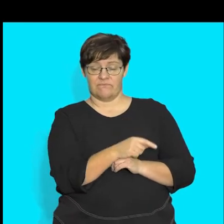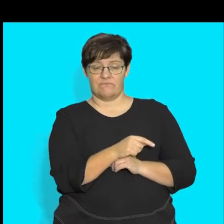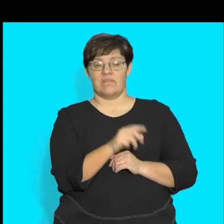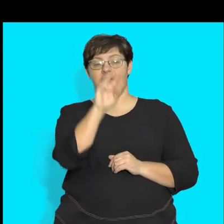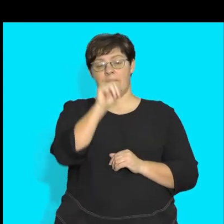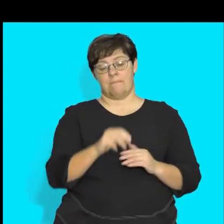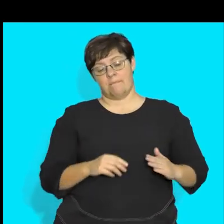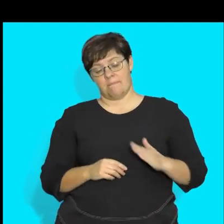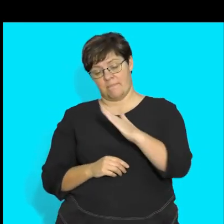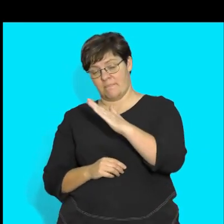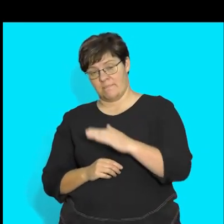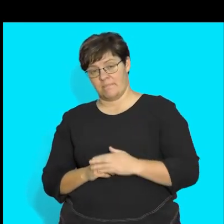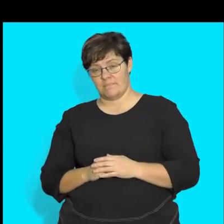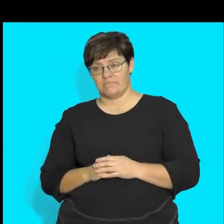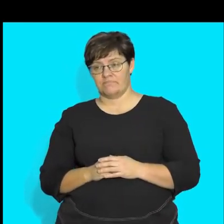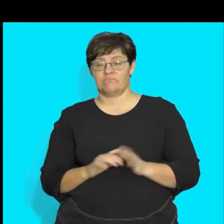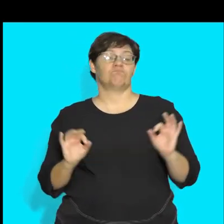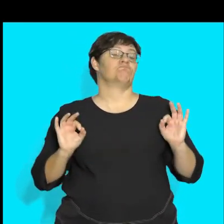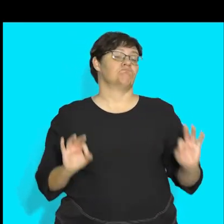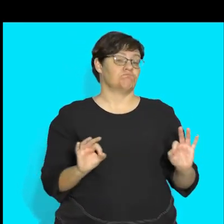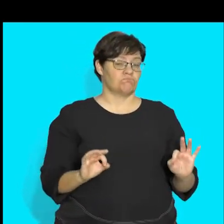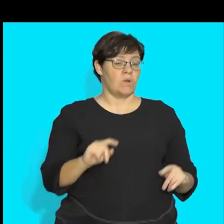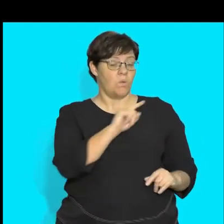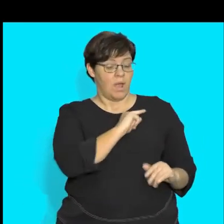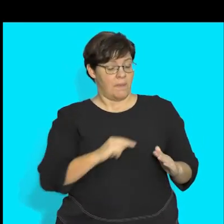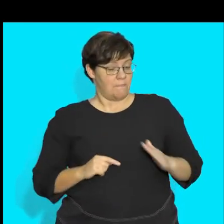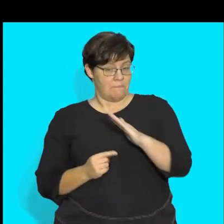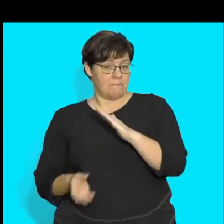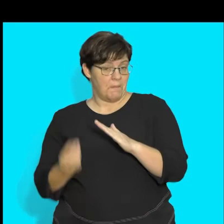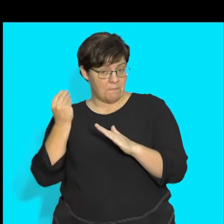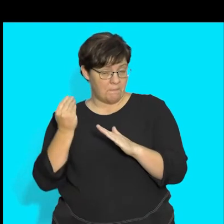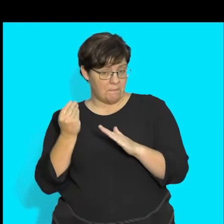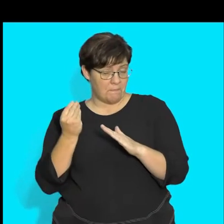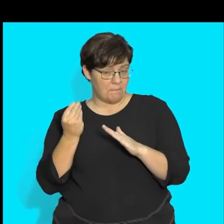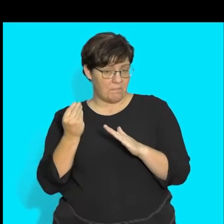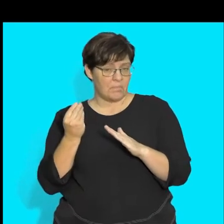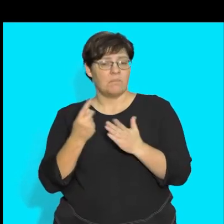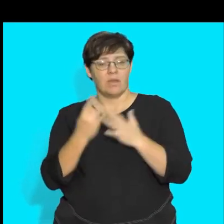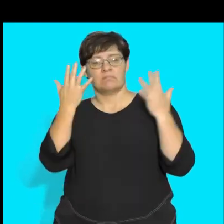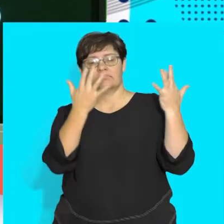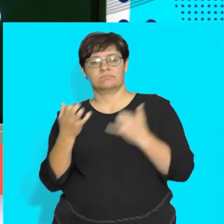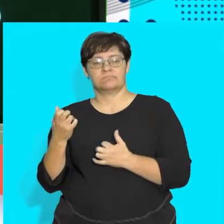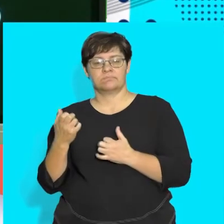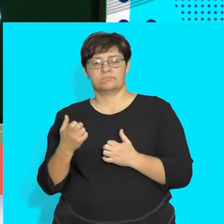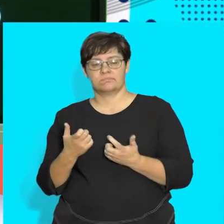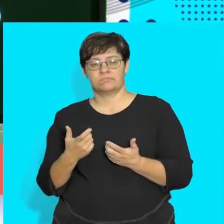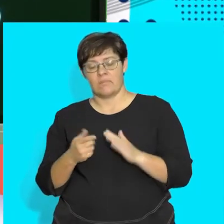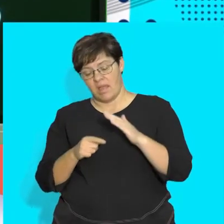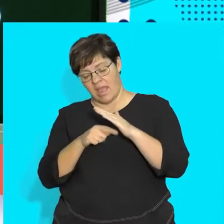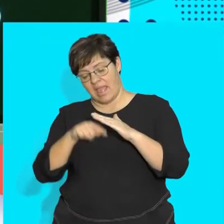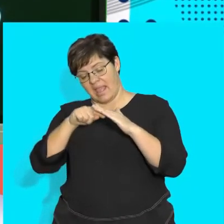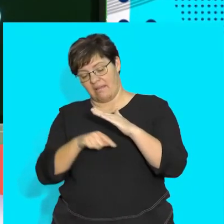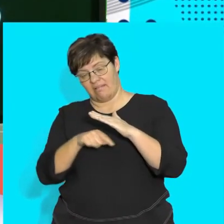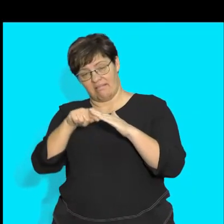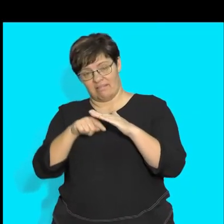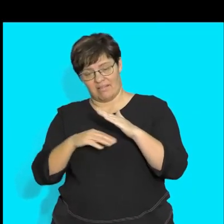is my gradient. And this is great, because once I have my gradient, I can go and calculate the angle of